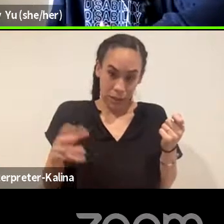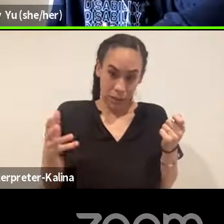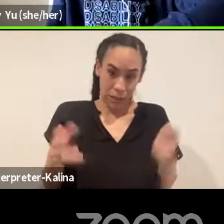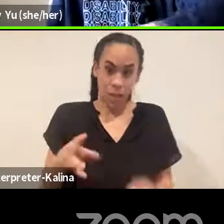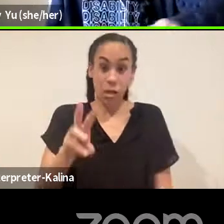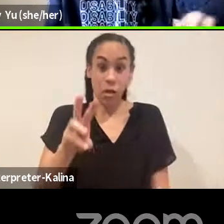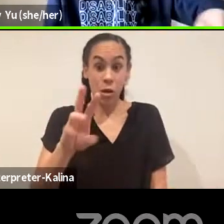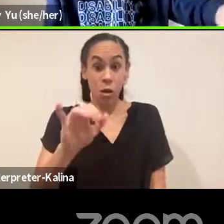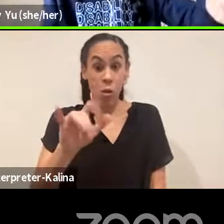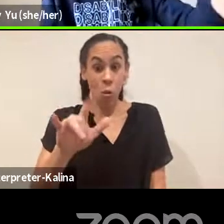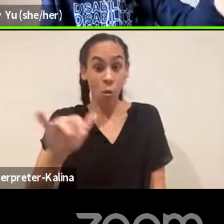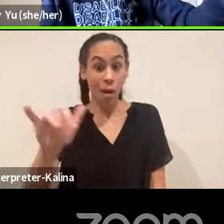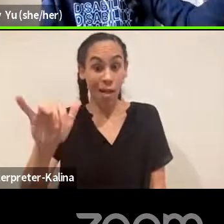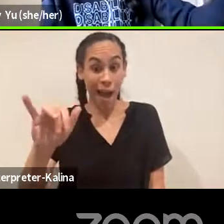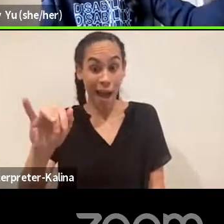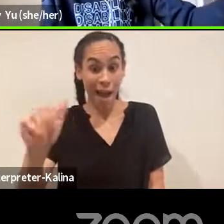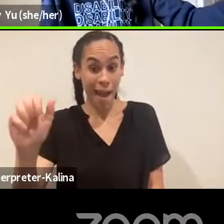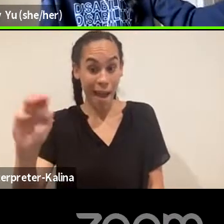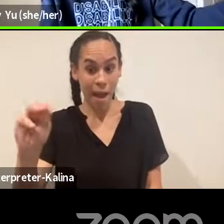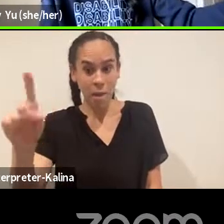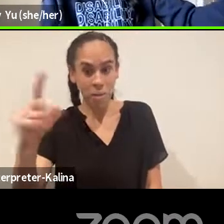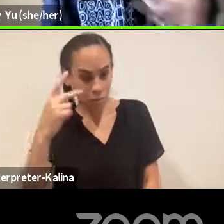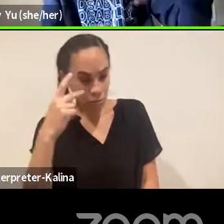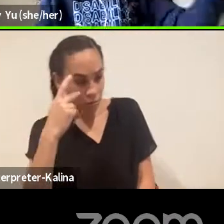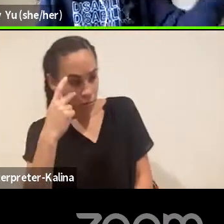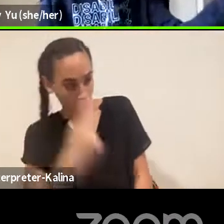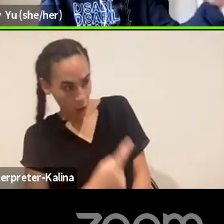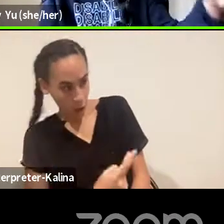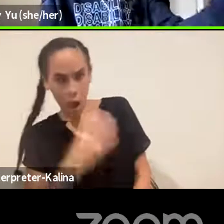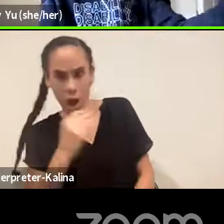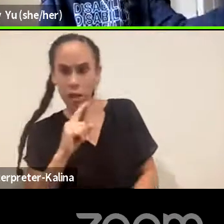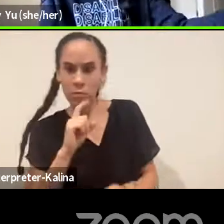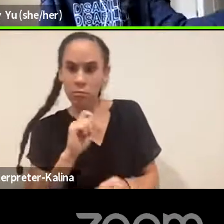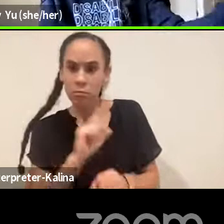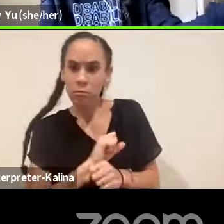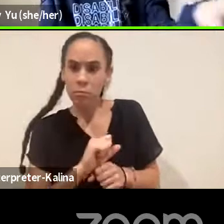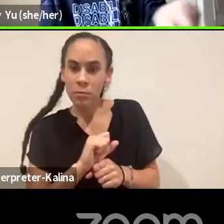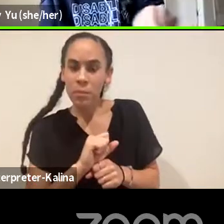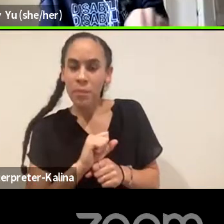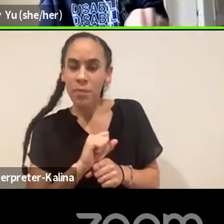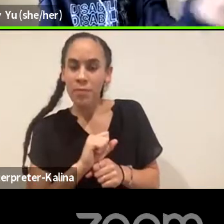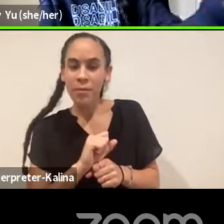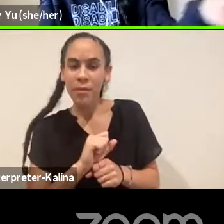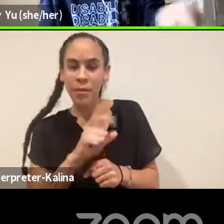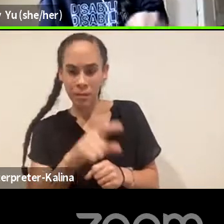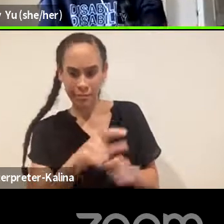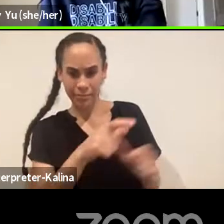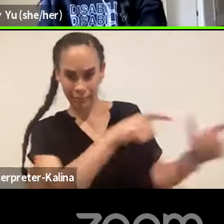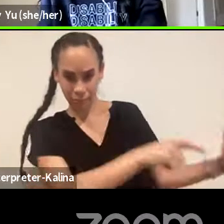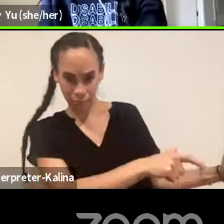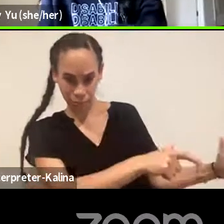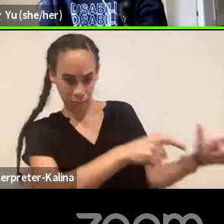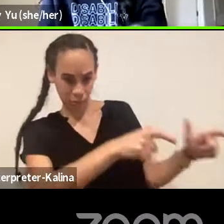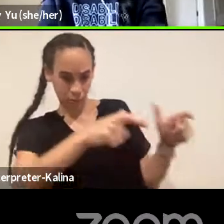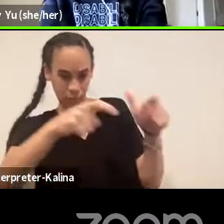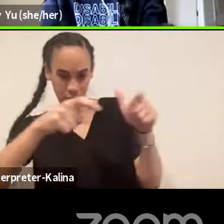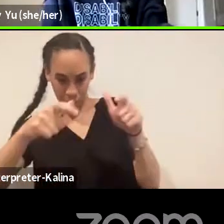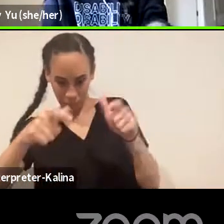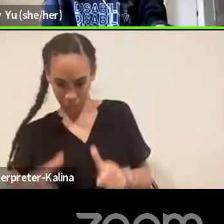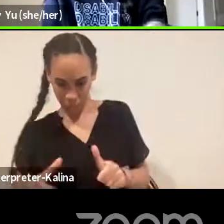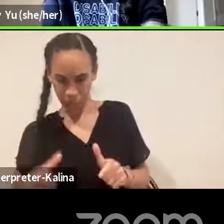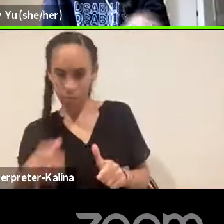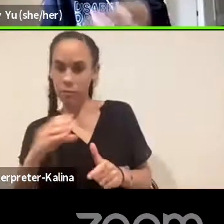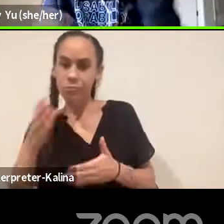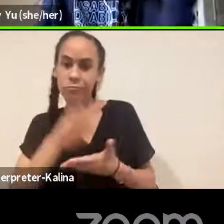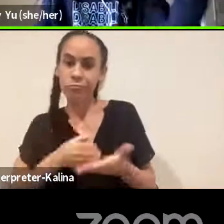sees what's happening, and he literally he's still facilitating the conversation. He pulls my plate over to his, and he literally just